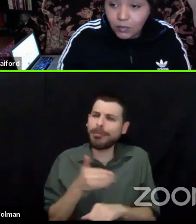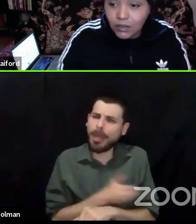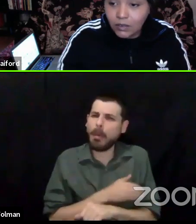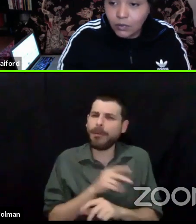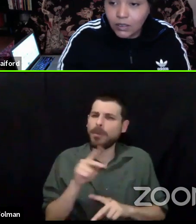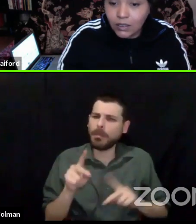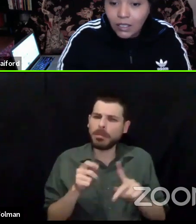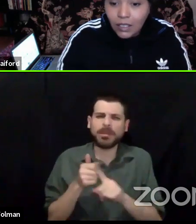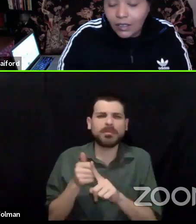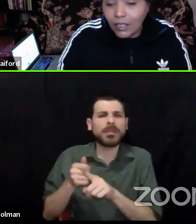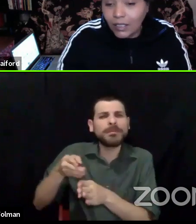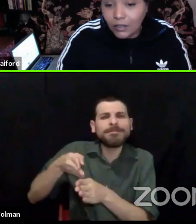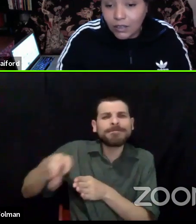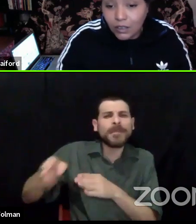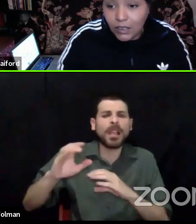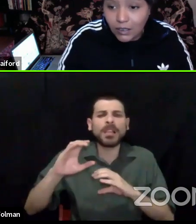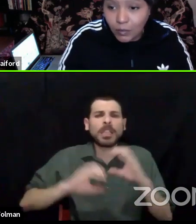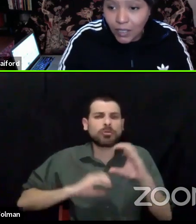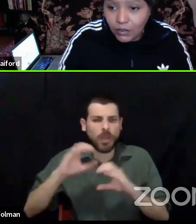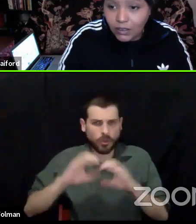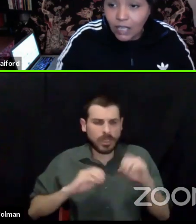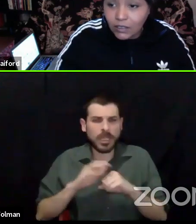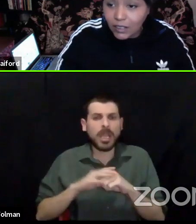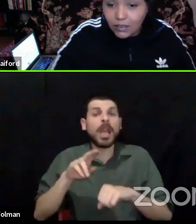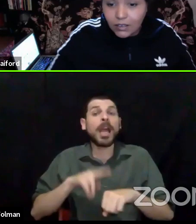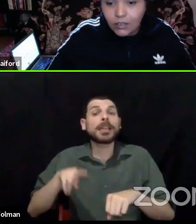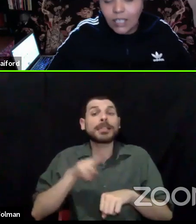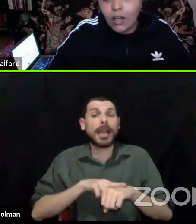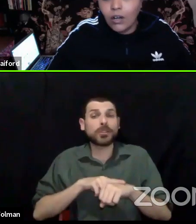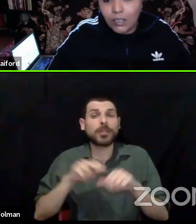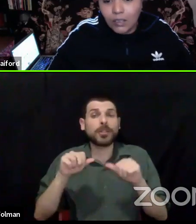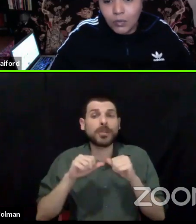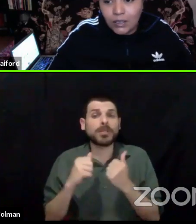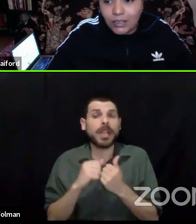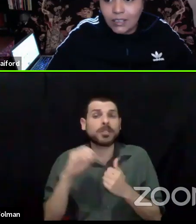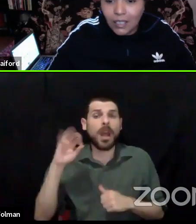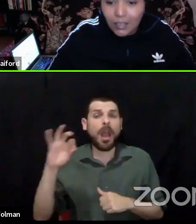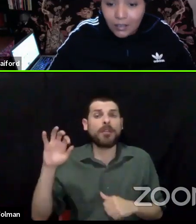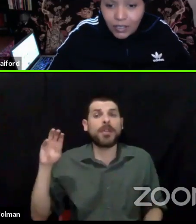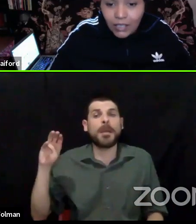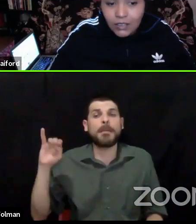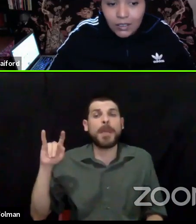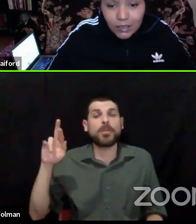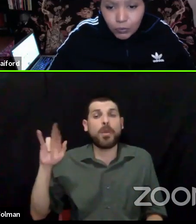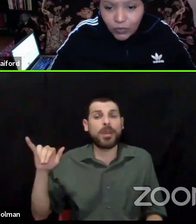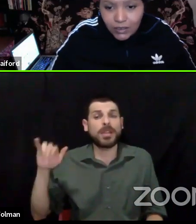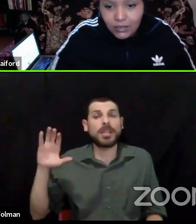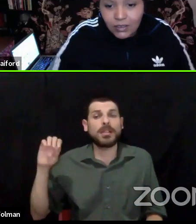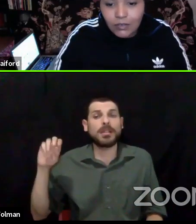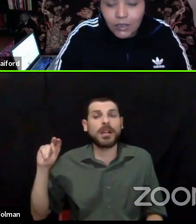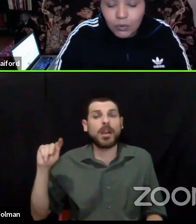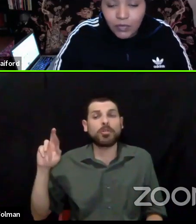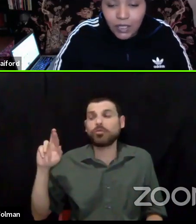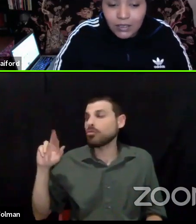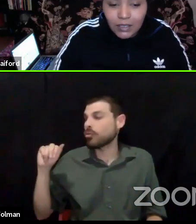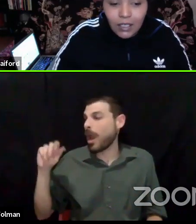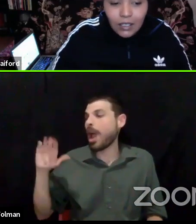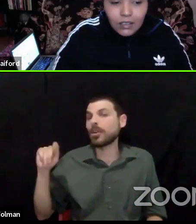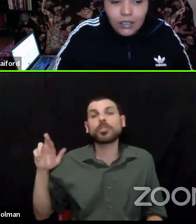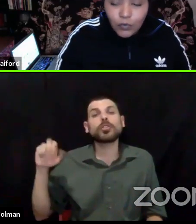construction community with the National Association of Minority Contractors. So you got all the communities together of contractors, professional service